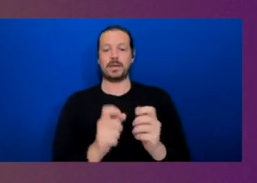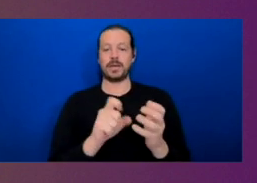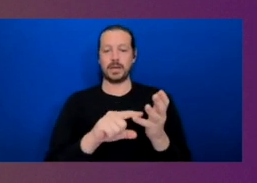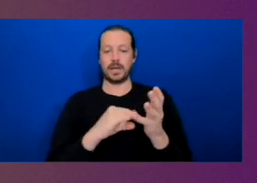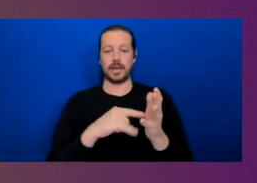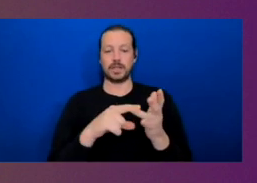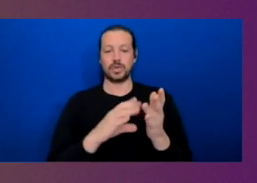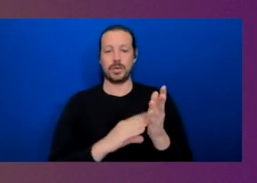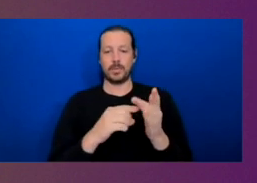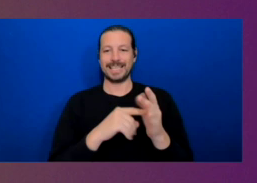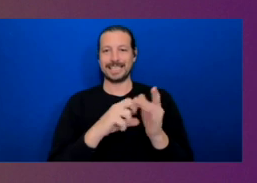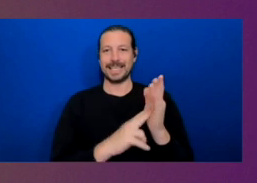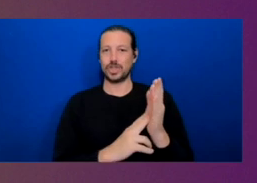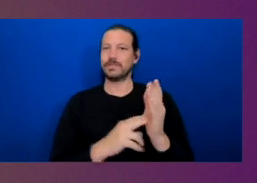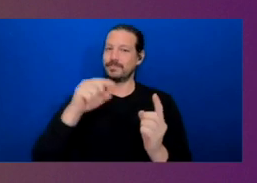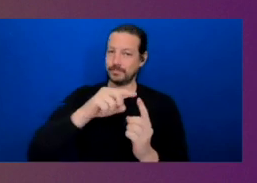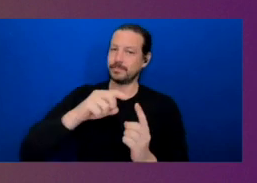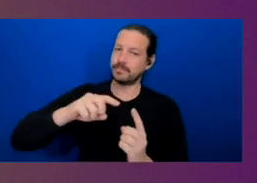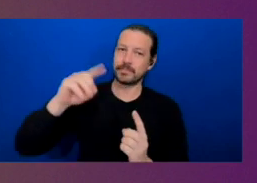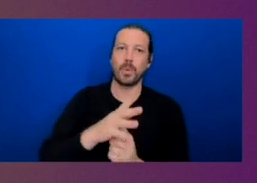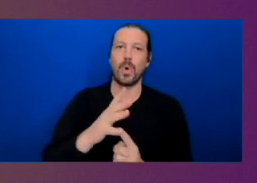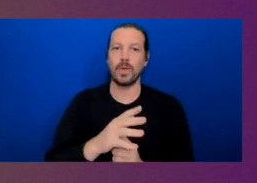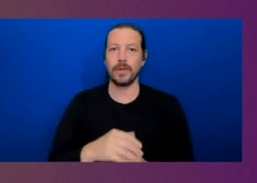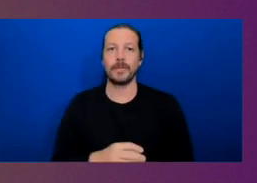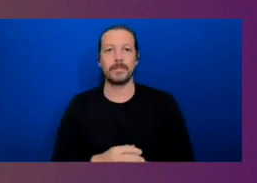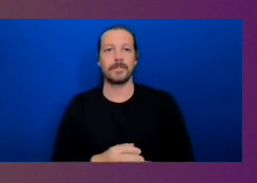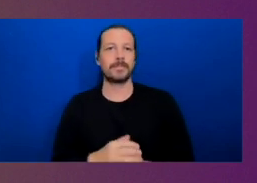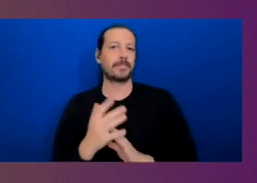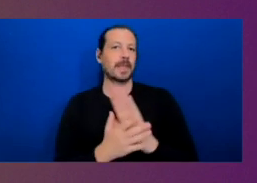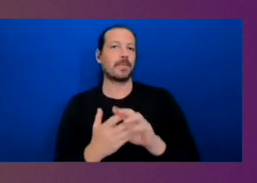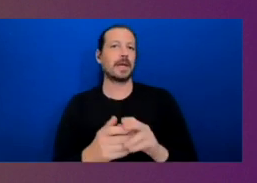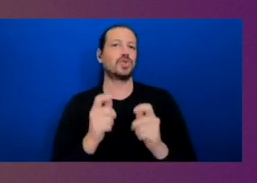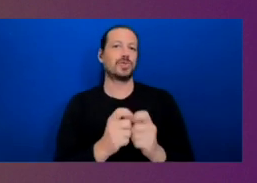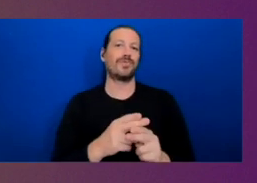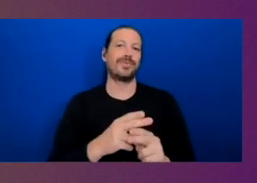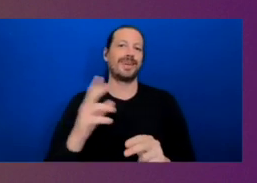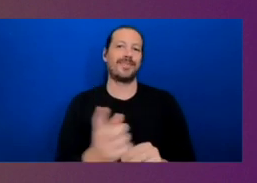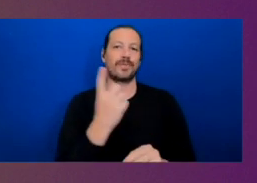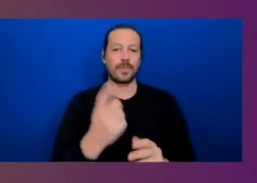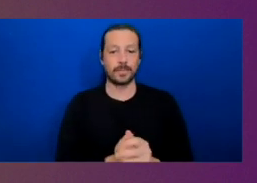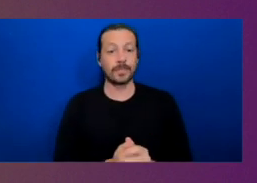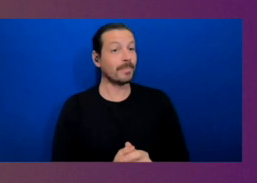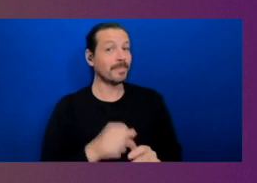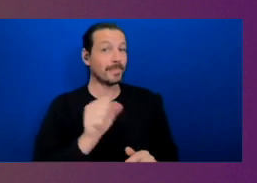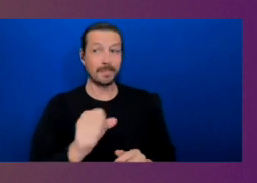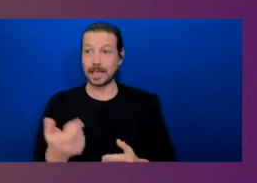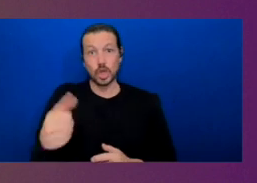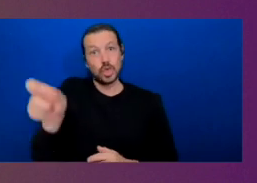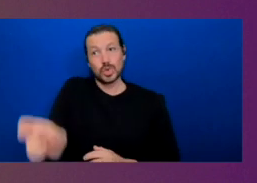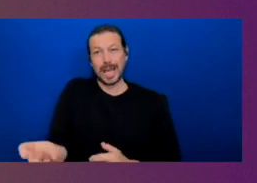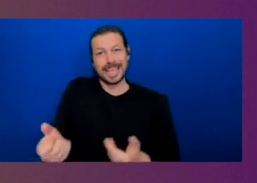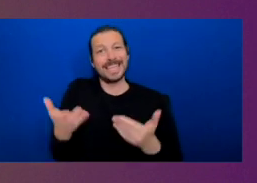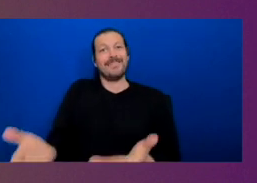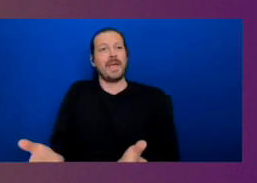the years. That is a really powerful way of making something useful for everyone. And giving agency to the user, because you can't possibly